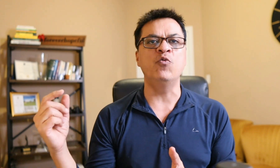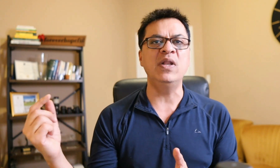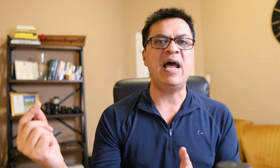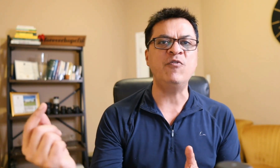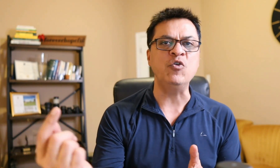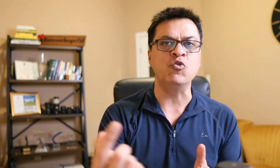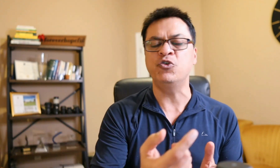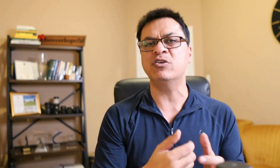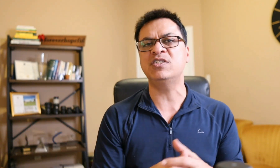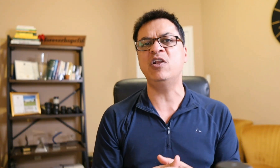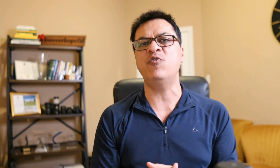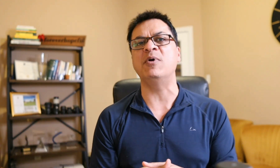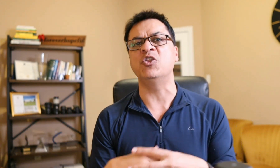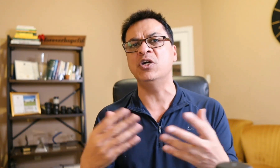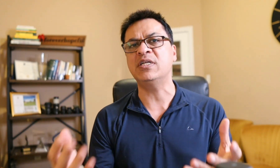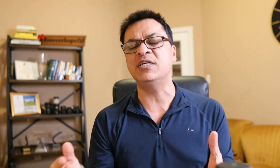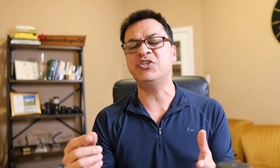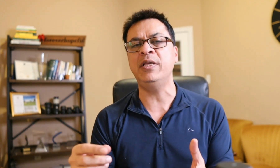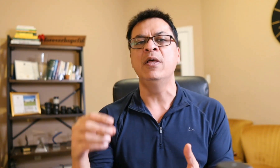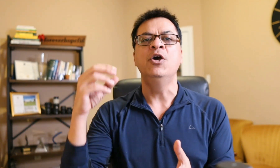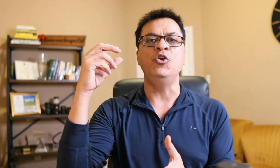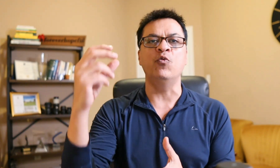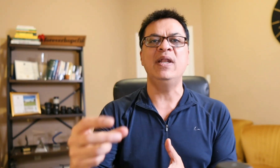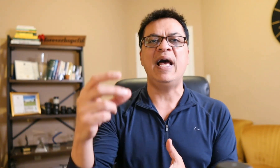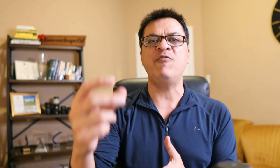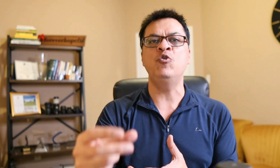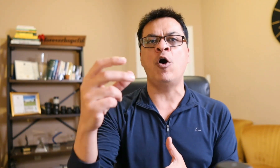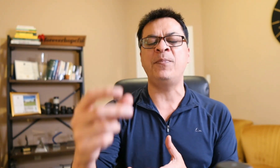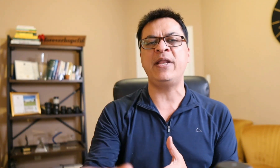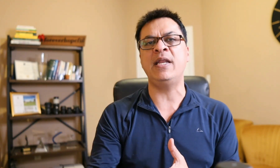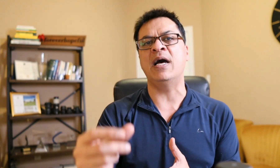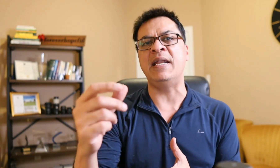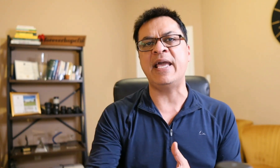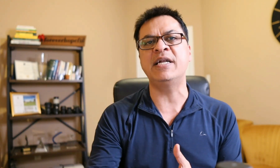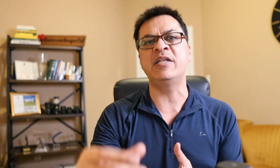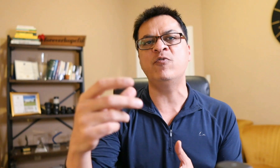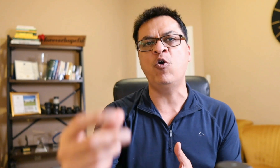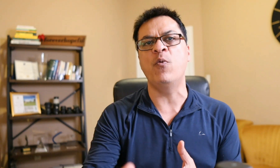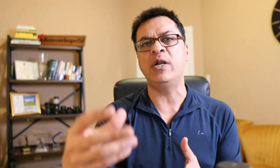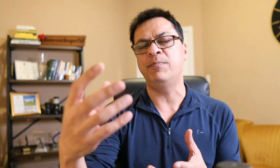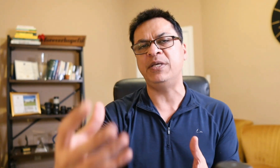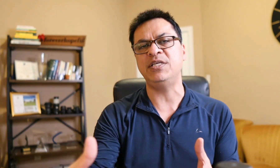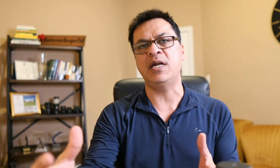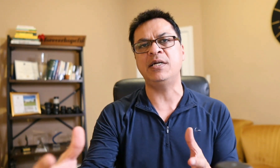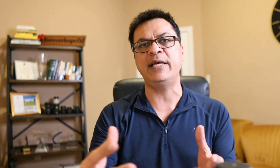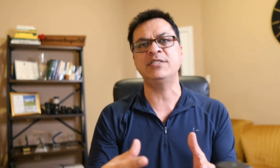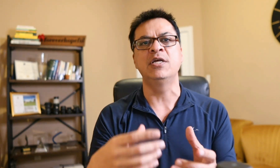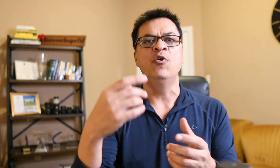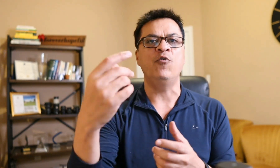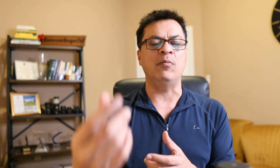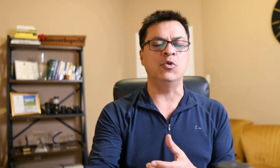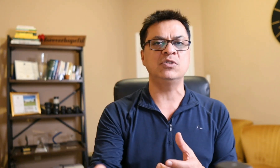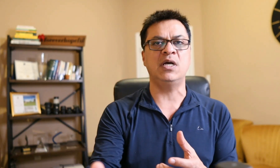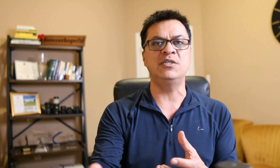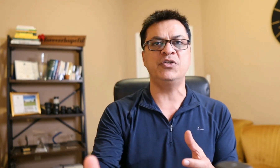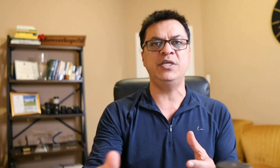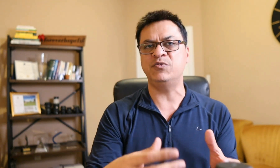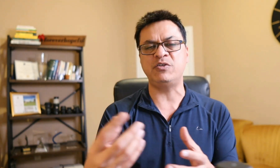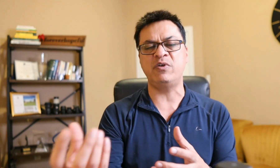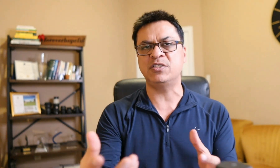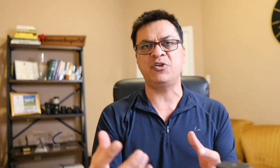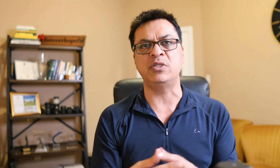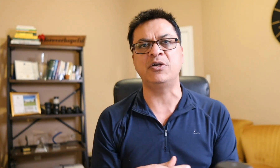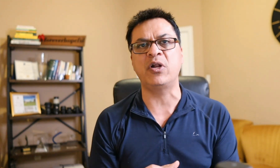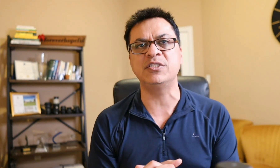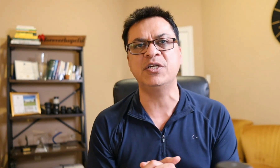You will have to route yourself from a third country. You will have to obtain a negative COVID PCR test from those countries,